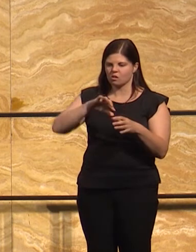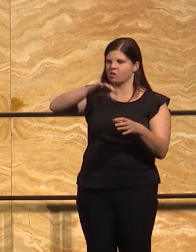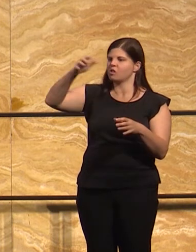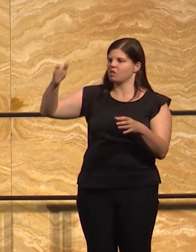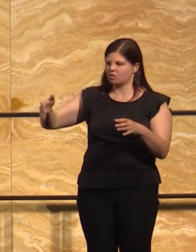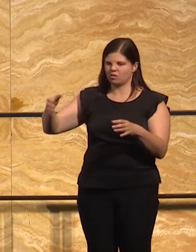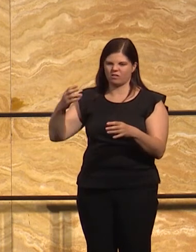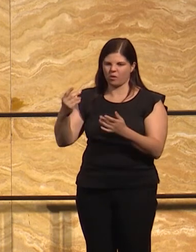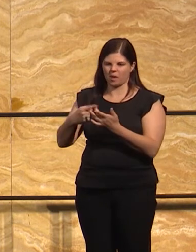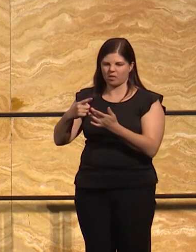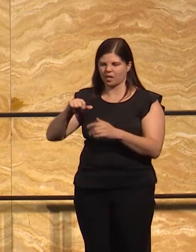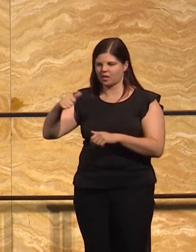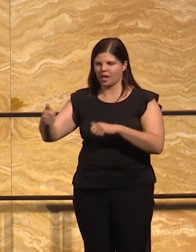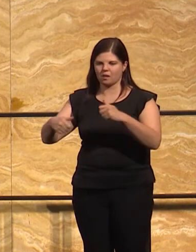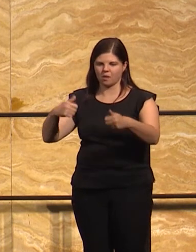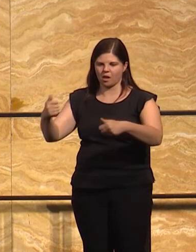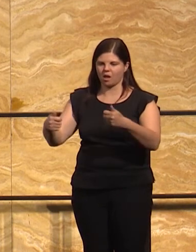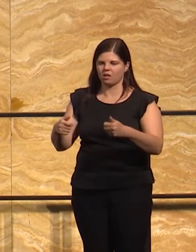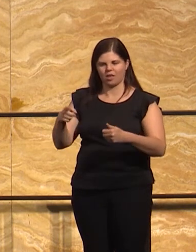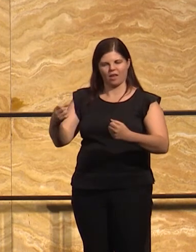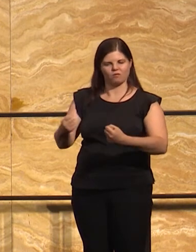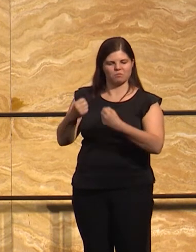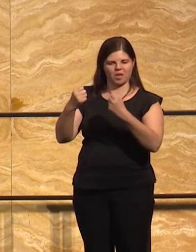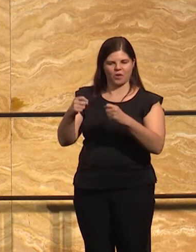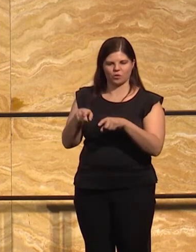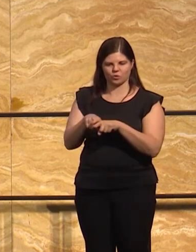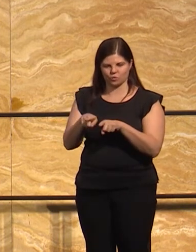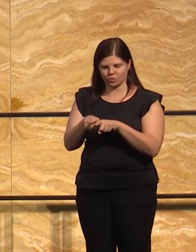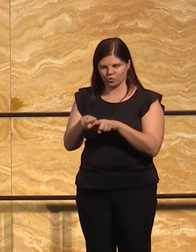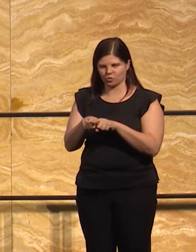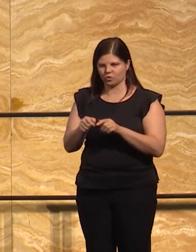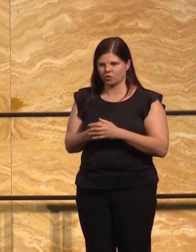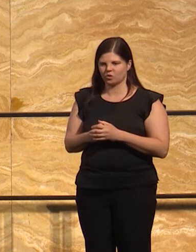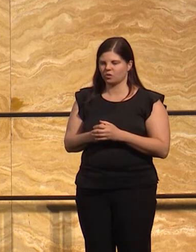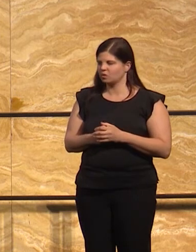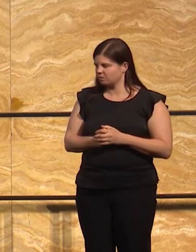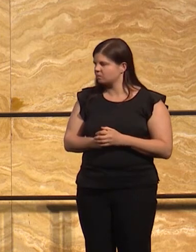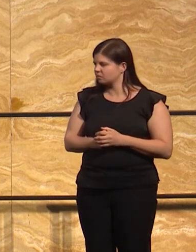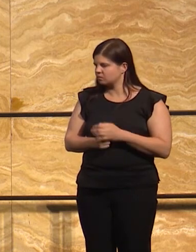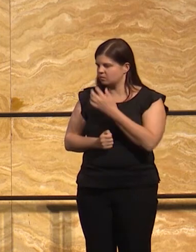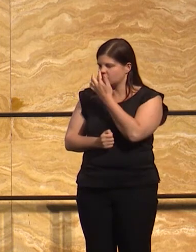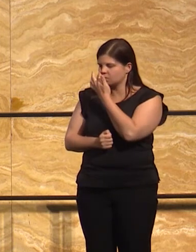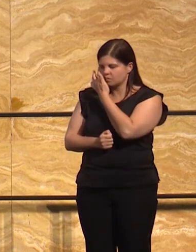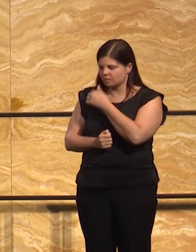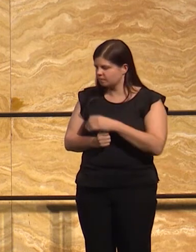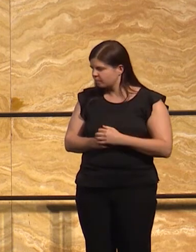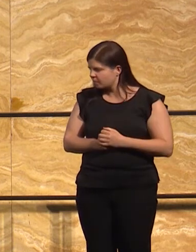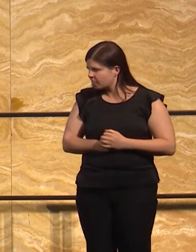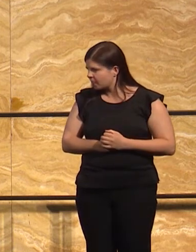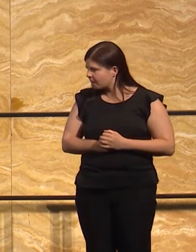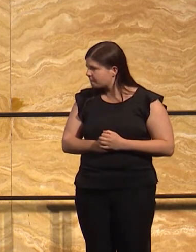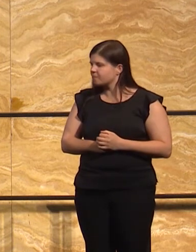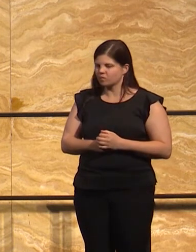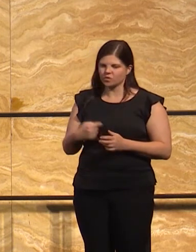countries. And then you have powers, bigger powers that are not bothered. So, and we